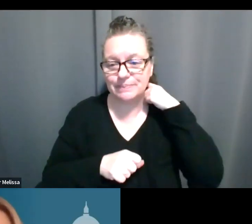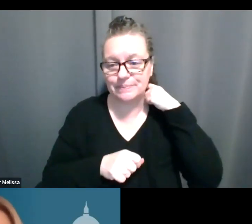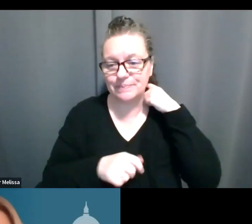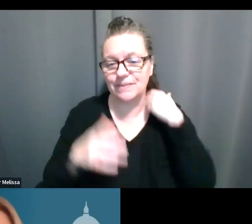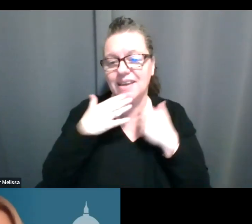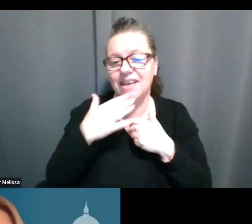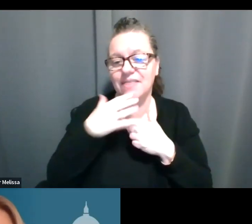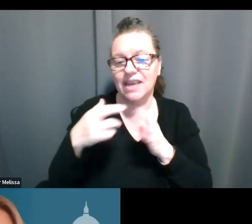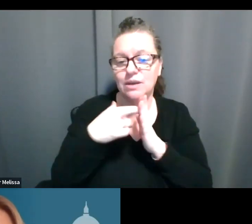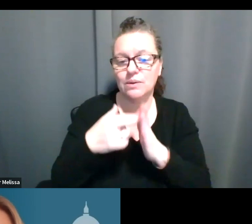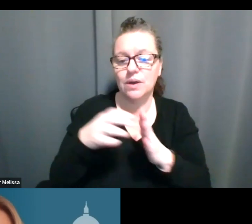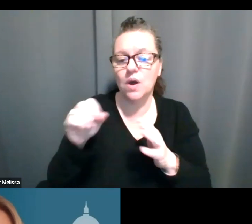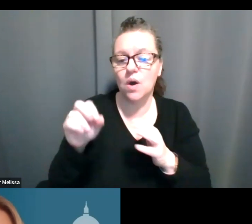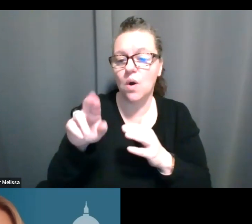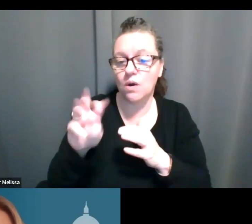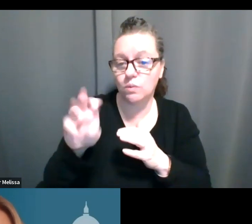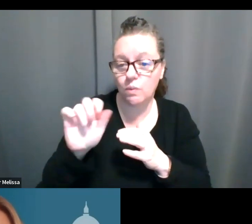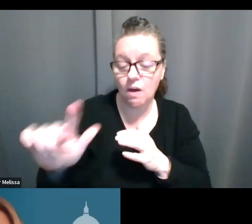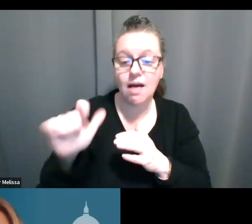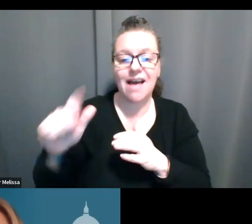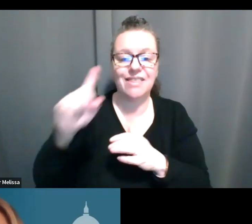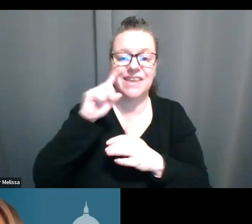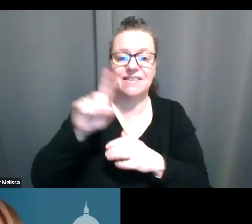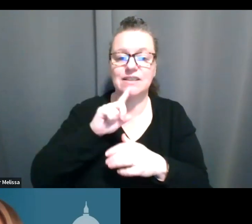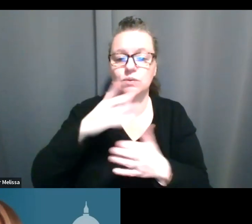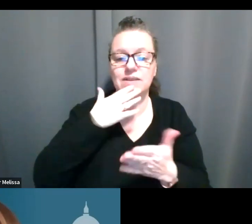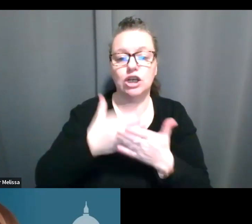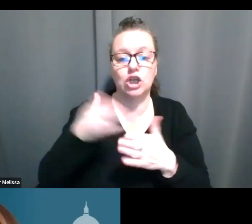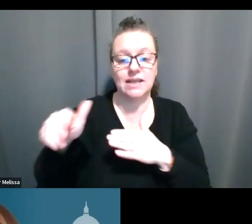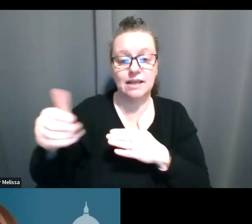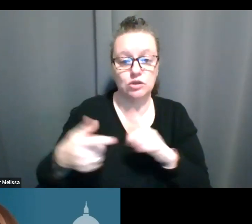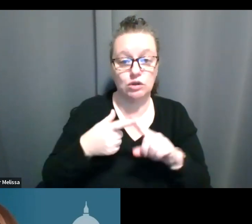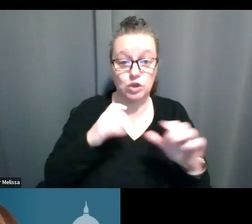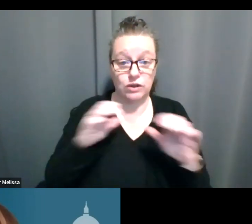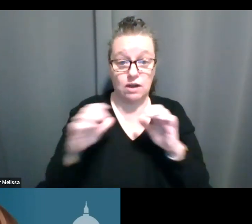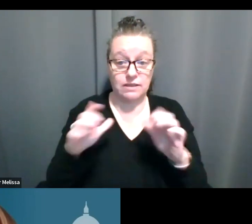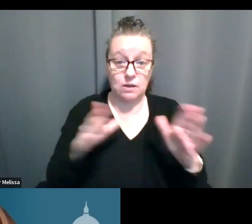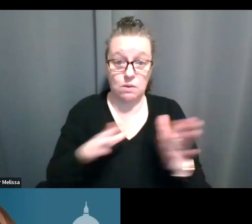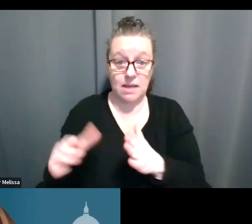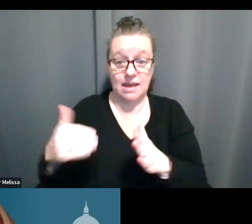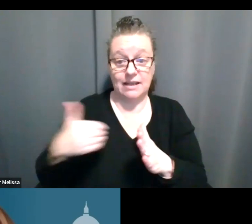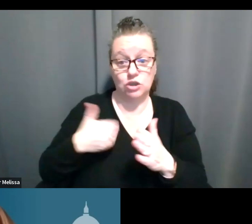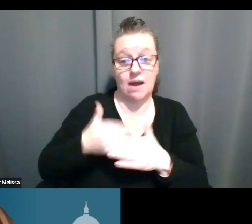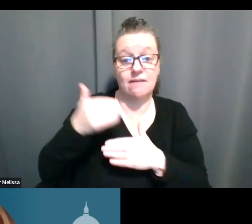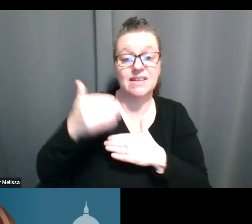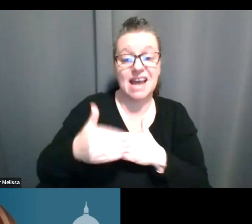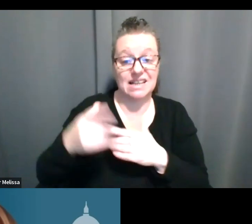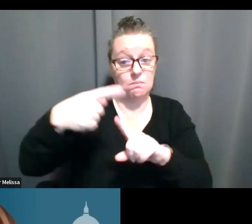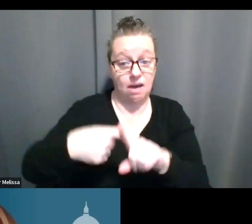Thank you, Representative Orwell. And I think this is going to be a really good intro to the conversations we're planning to have next month.